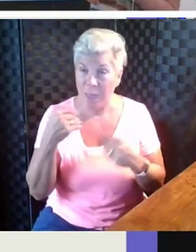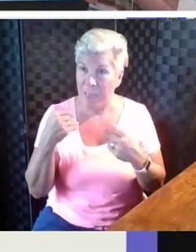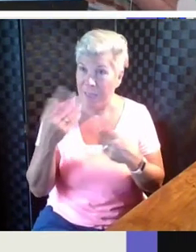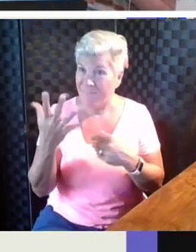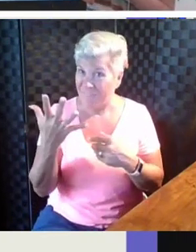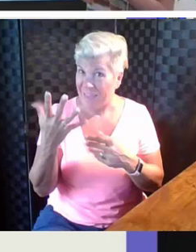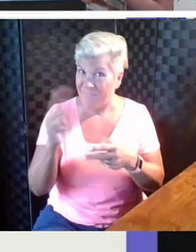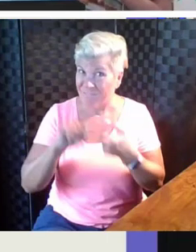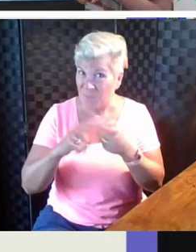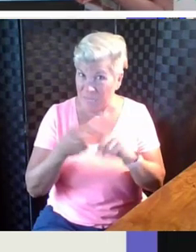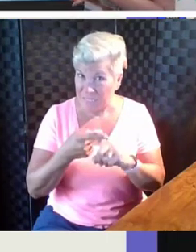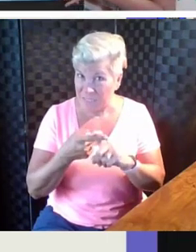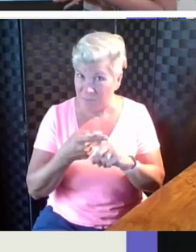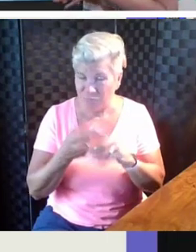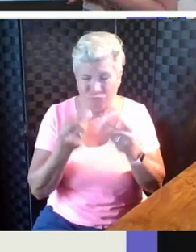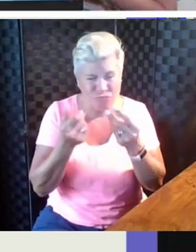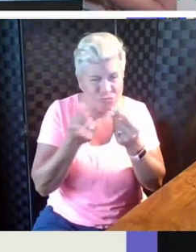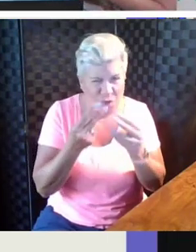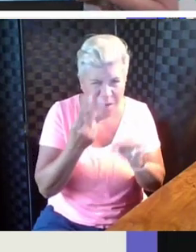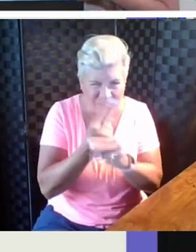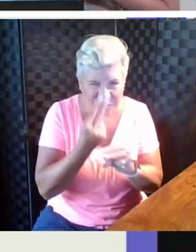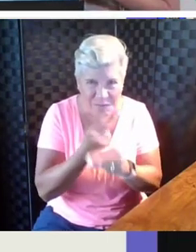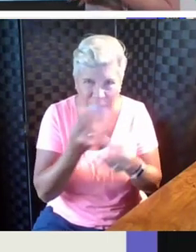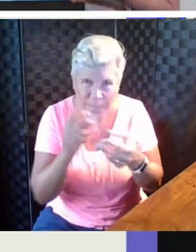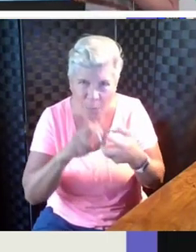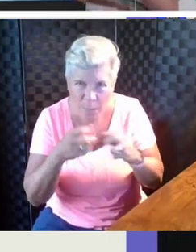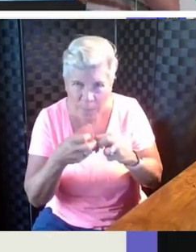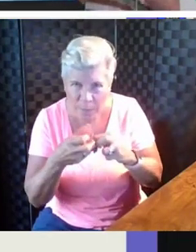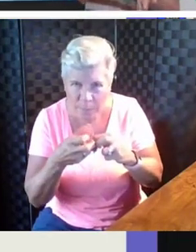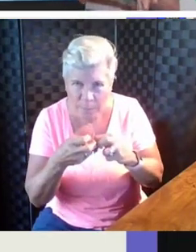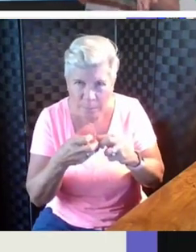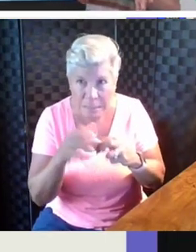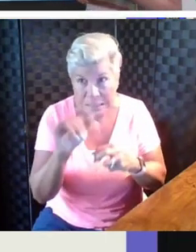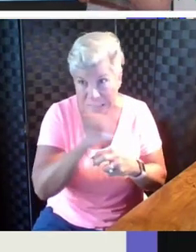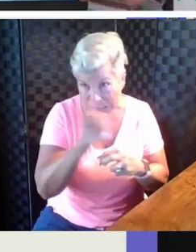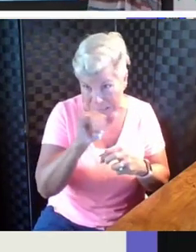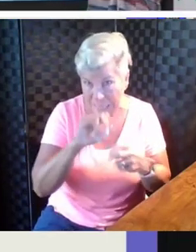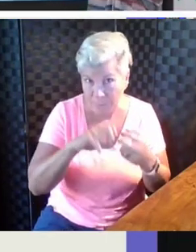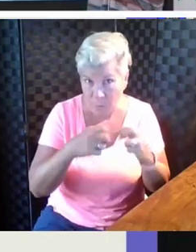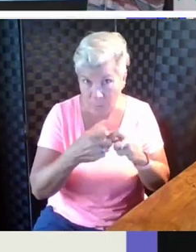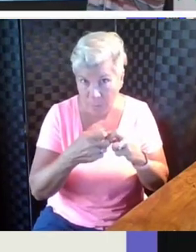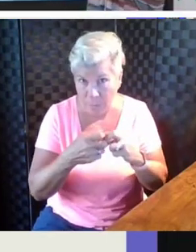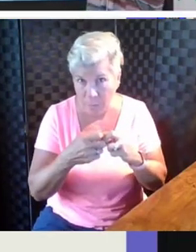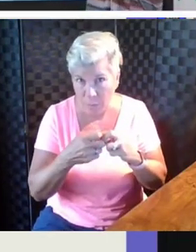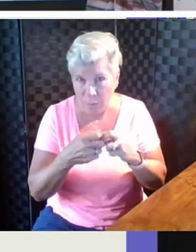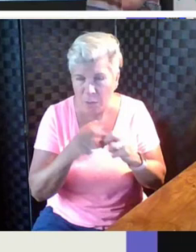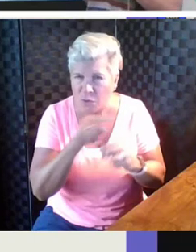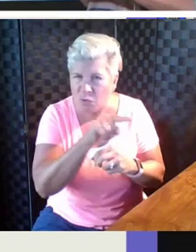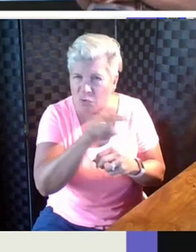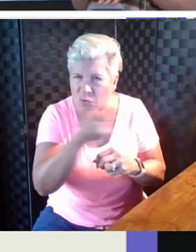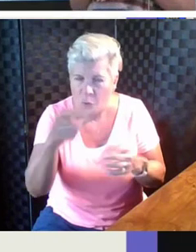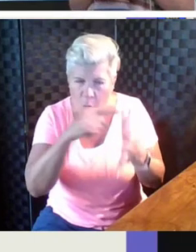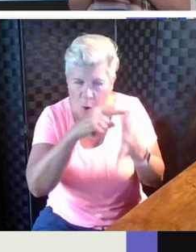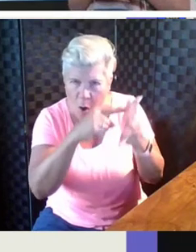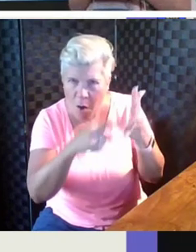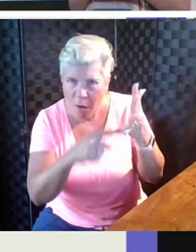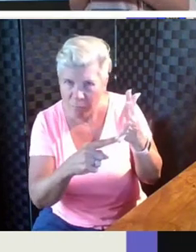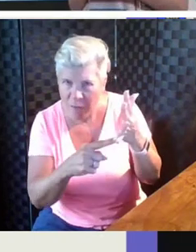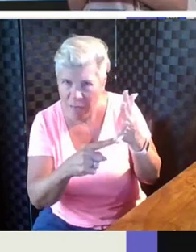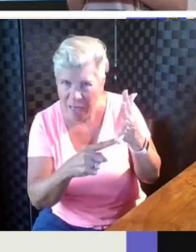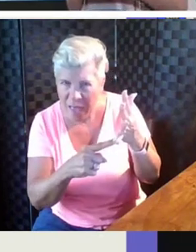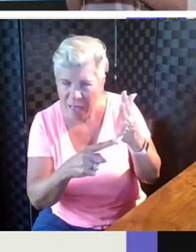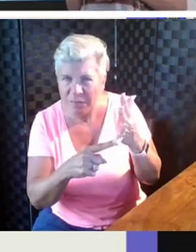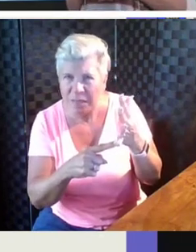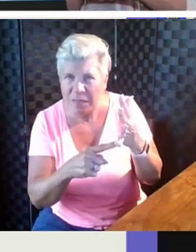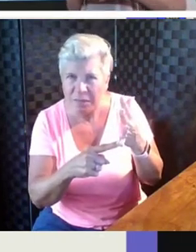you and 5 friends solve a problem, you're solving the same problem, will everyone's evidence look the